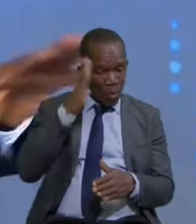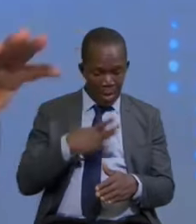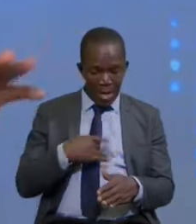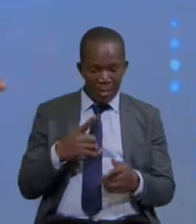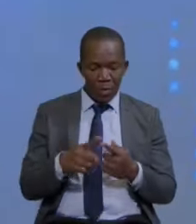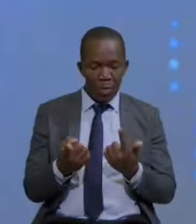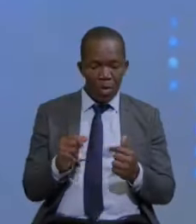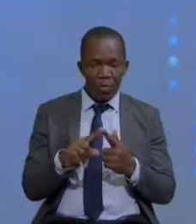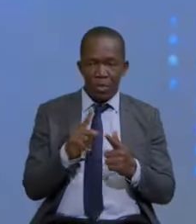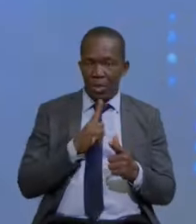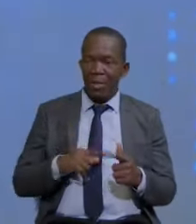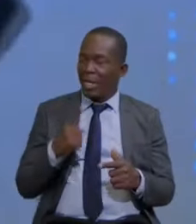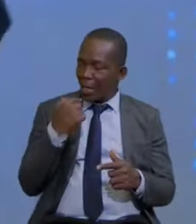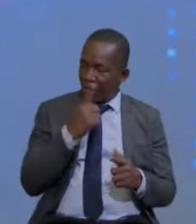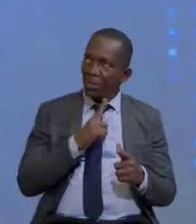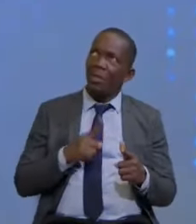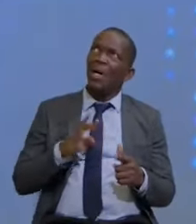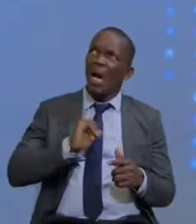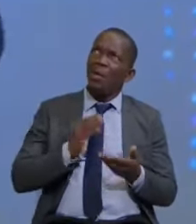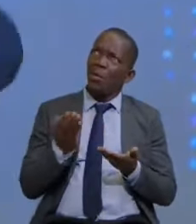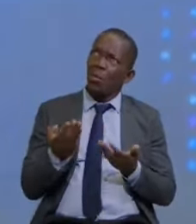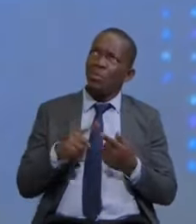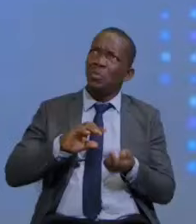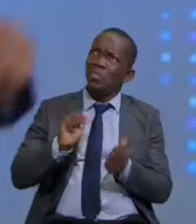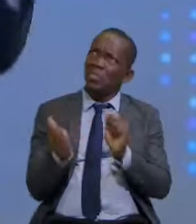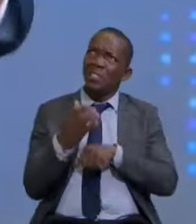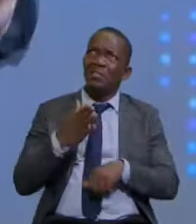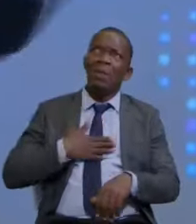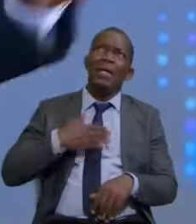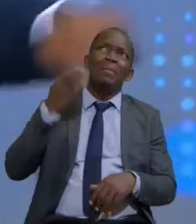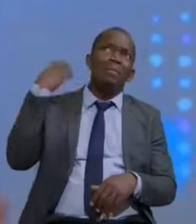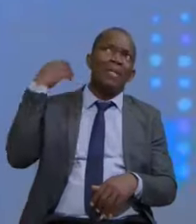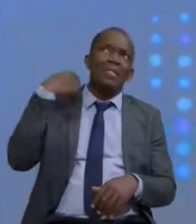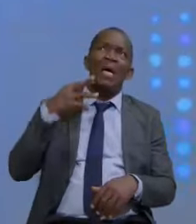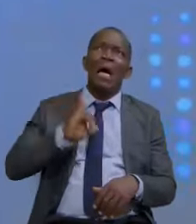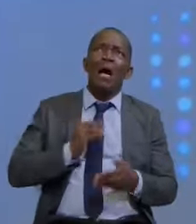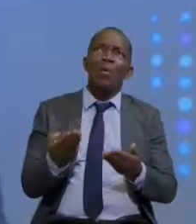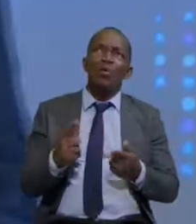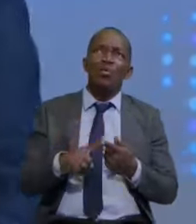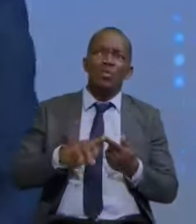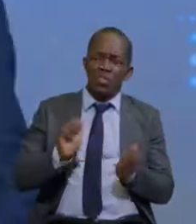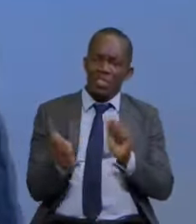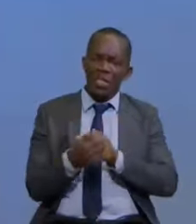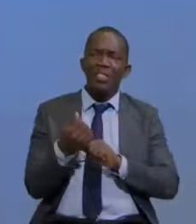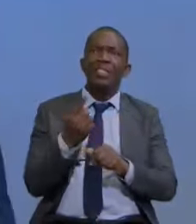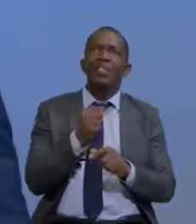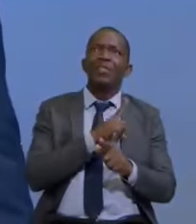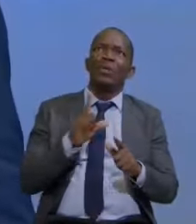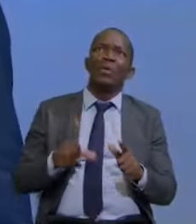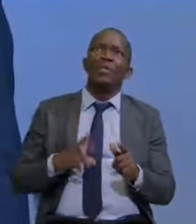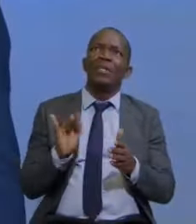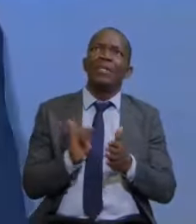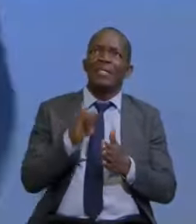to change the lordship of what had been controlling, guiding. I want to be a